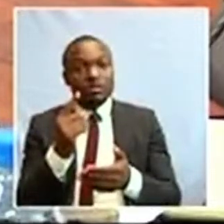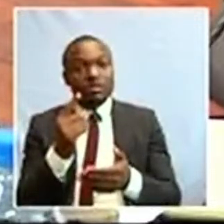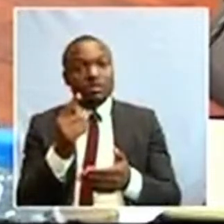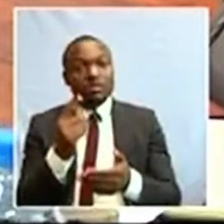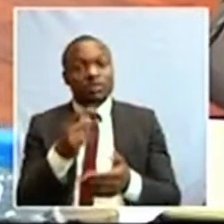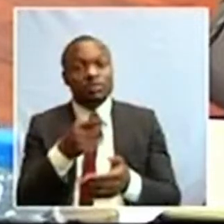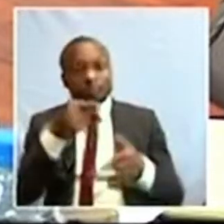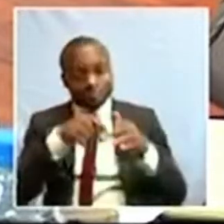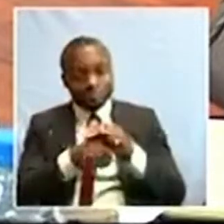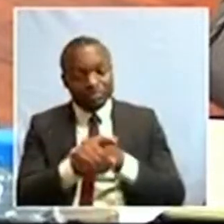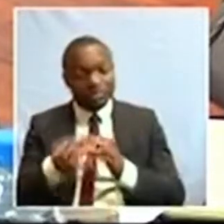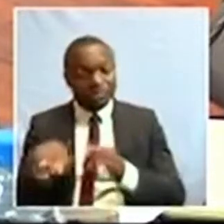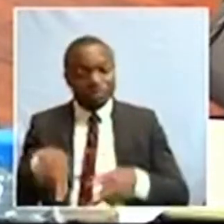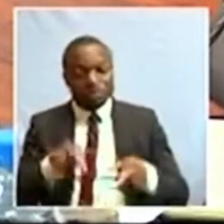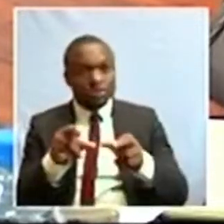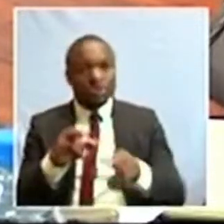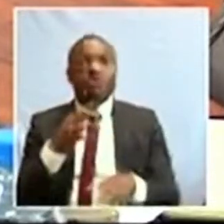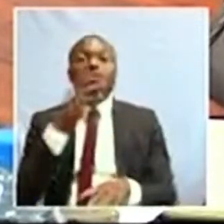have able